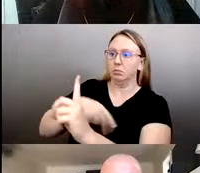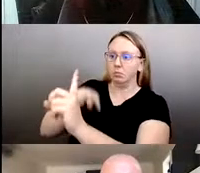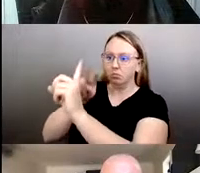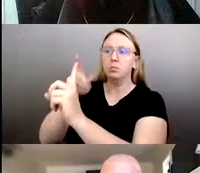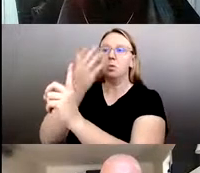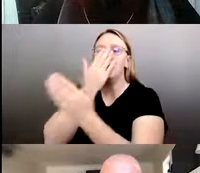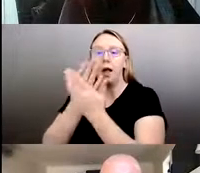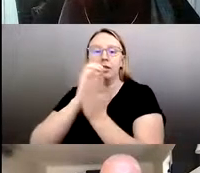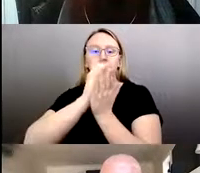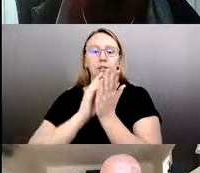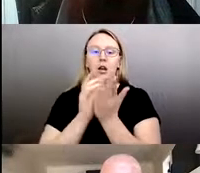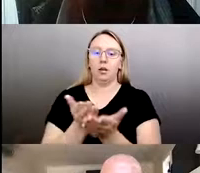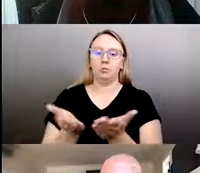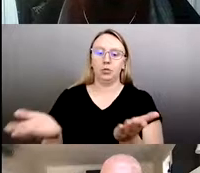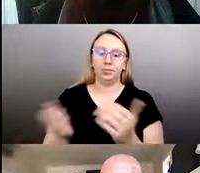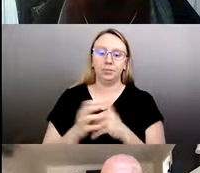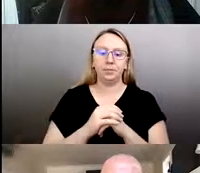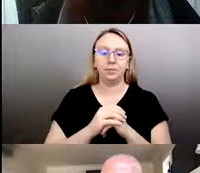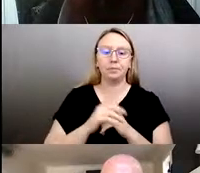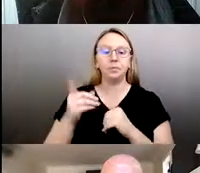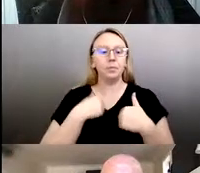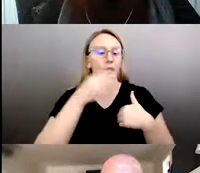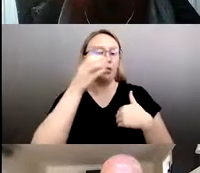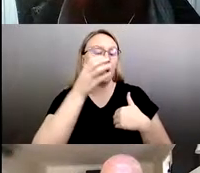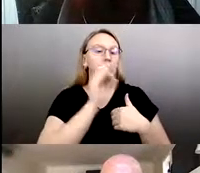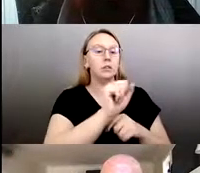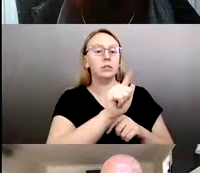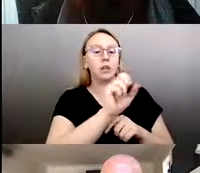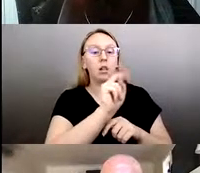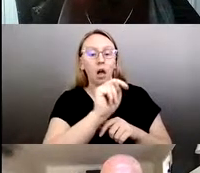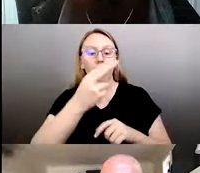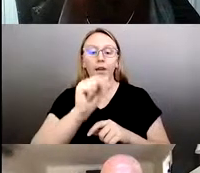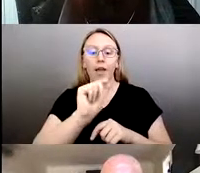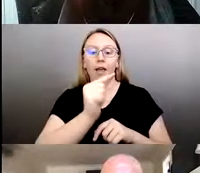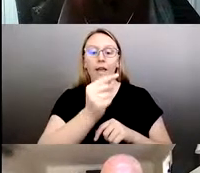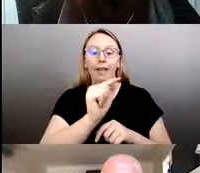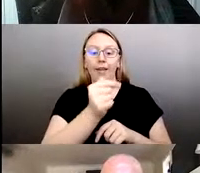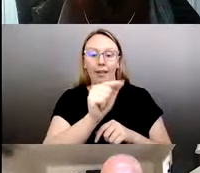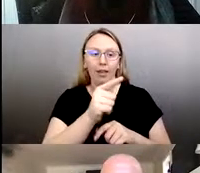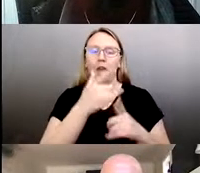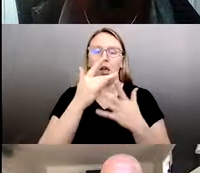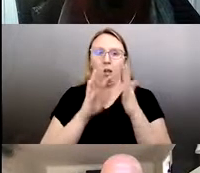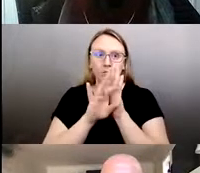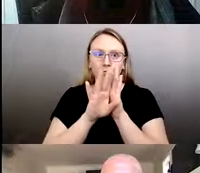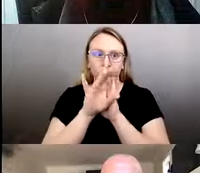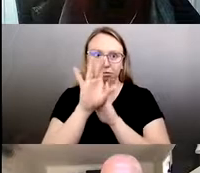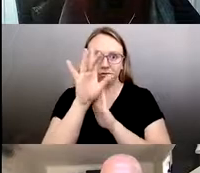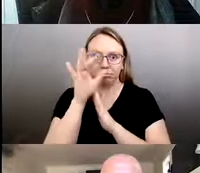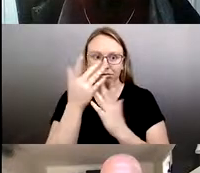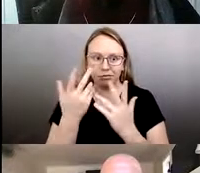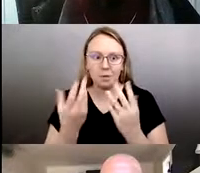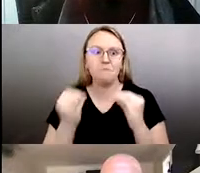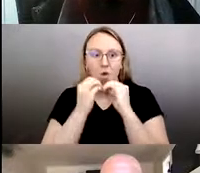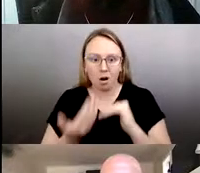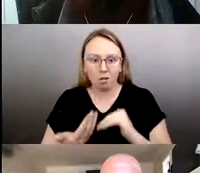well-designed object, who took the concept of salon hanging to new dimensions and new heights in what I can only describe as